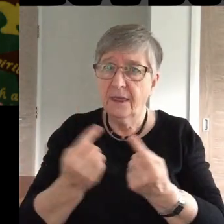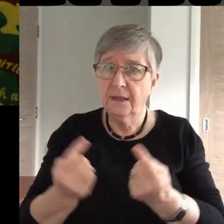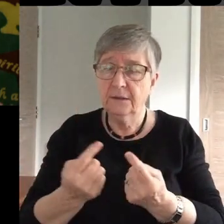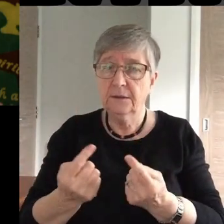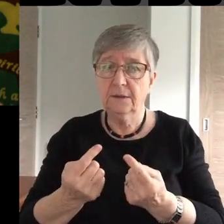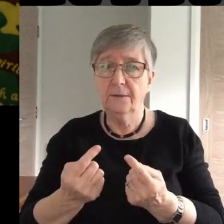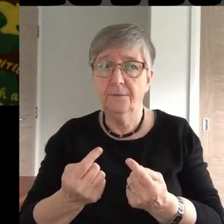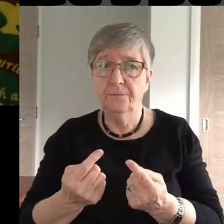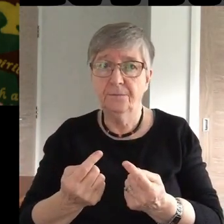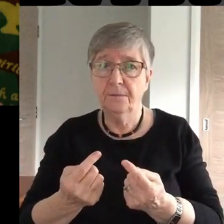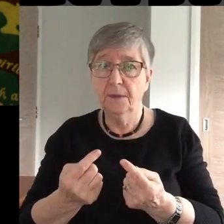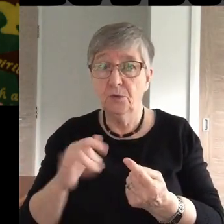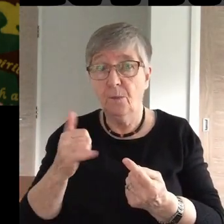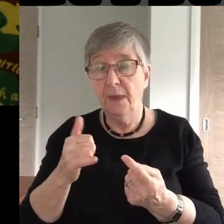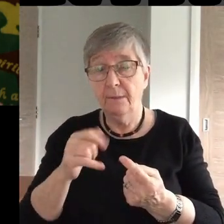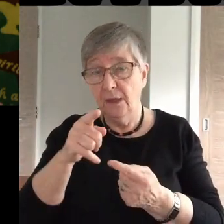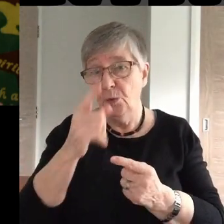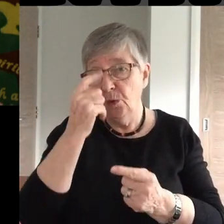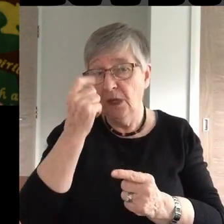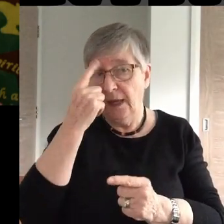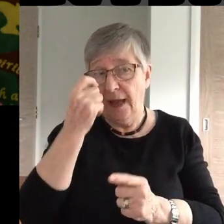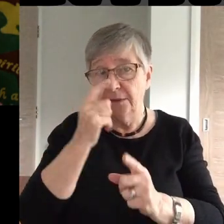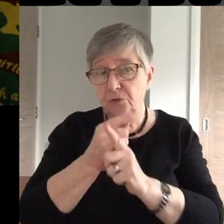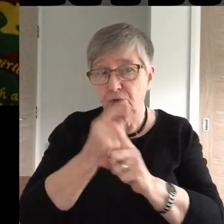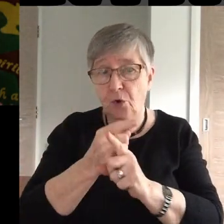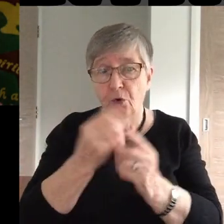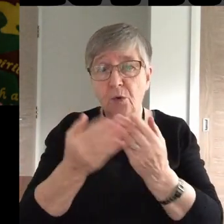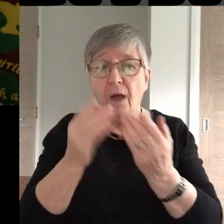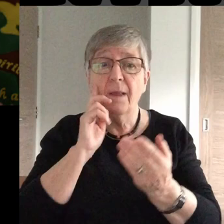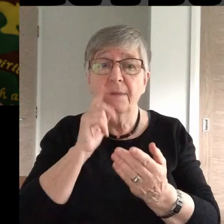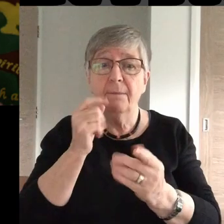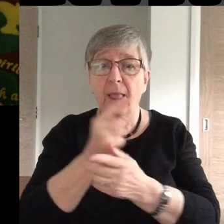this week that could be a talking point for you.